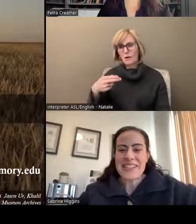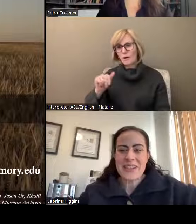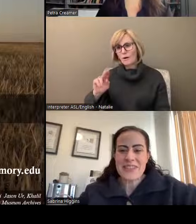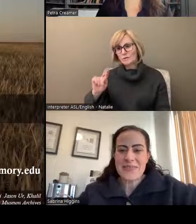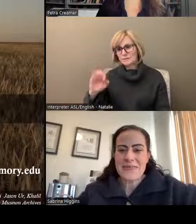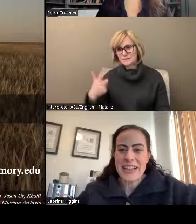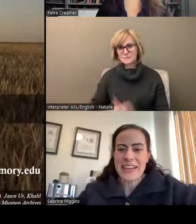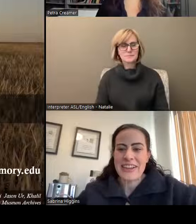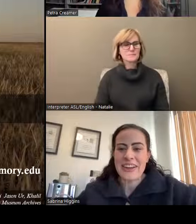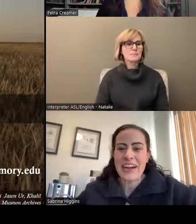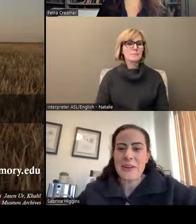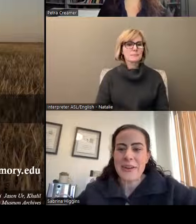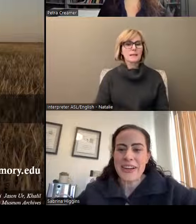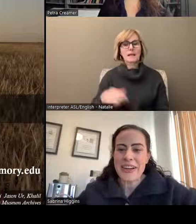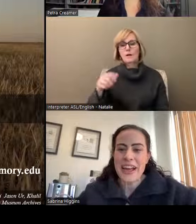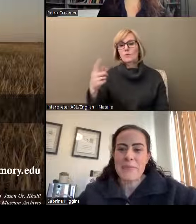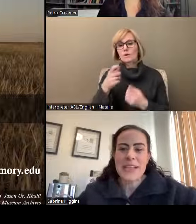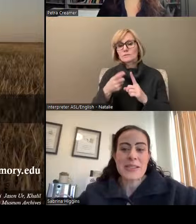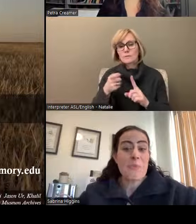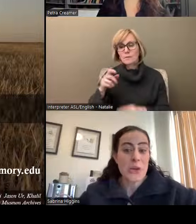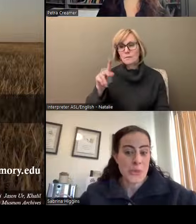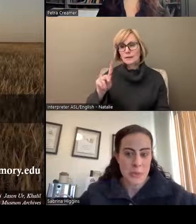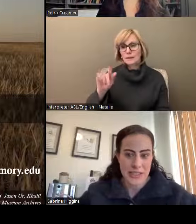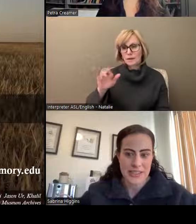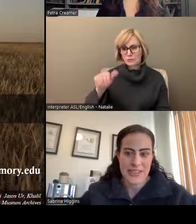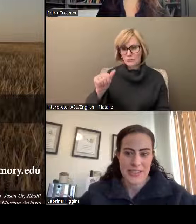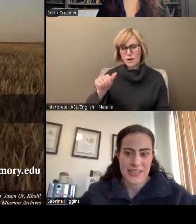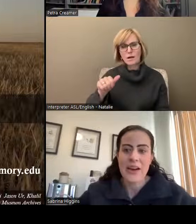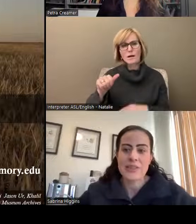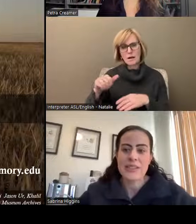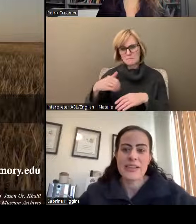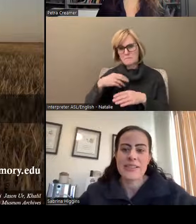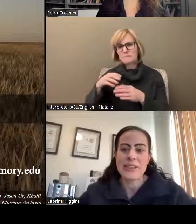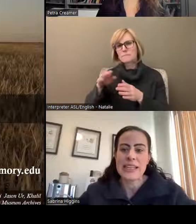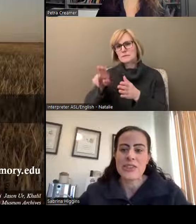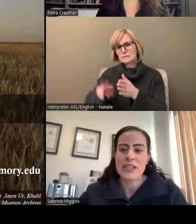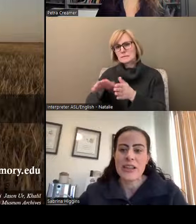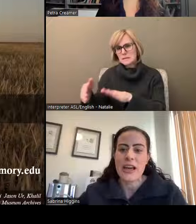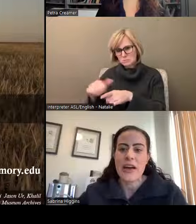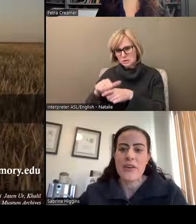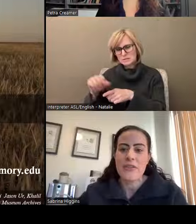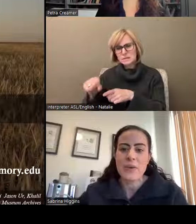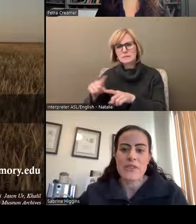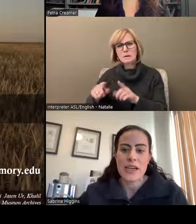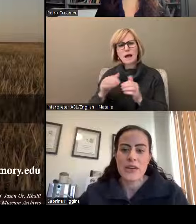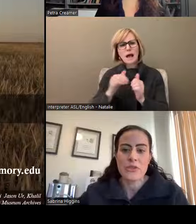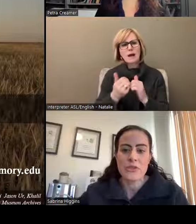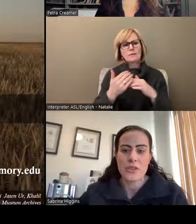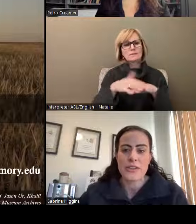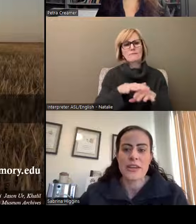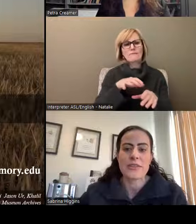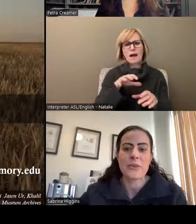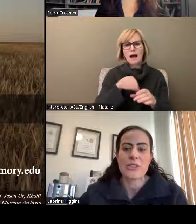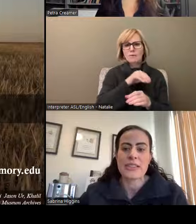Okay, so a question from Kira Eichelberger. Besides mortuary practices, how did the assimilation of outside